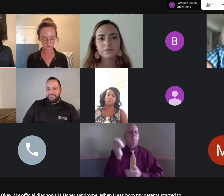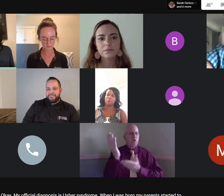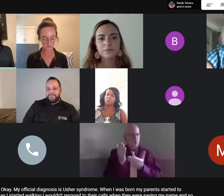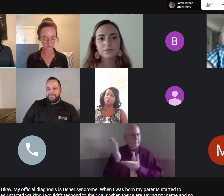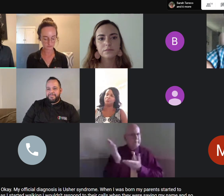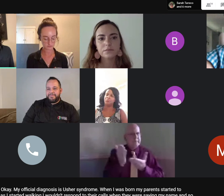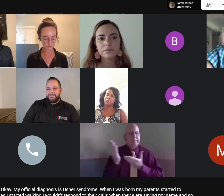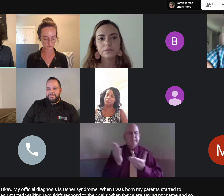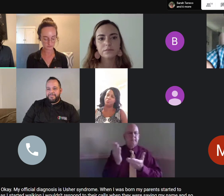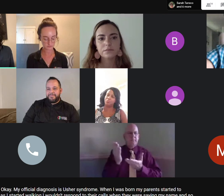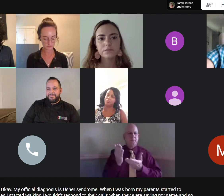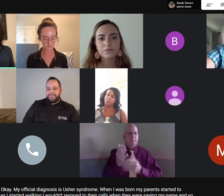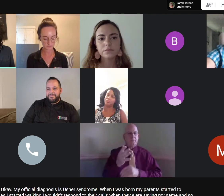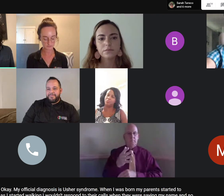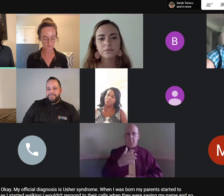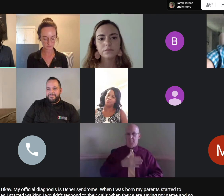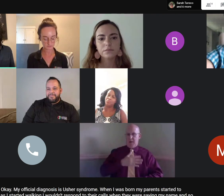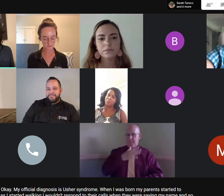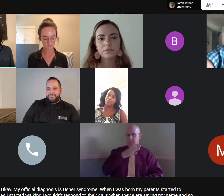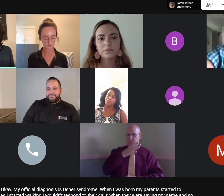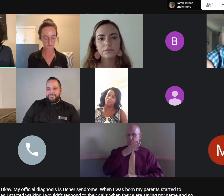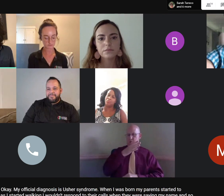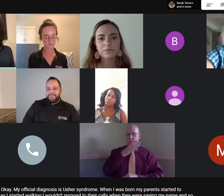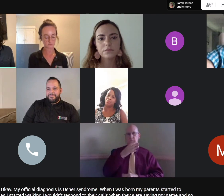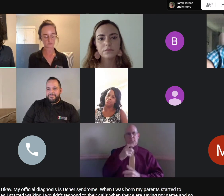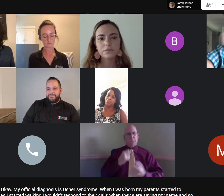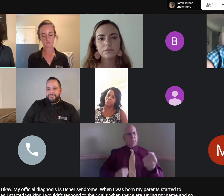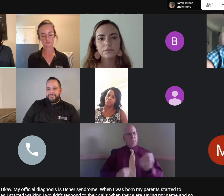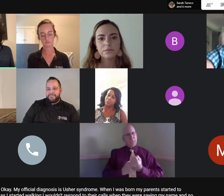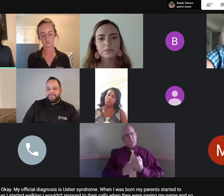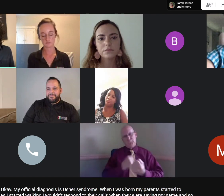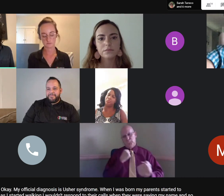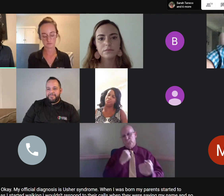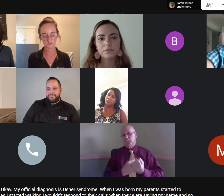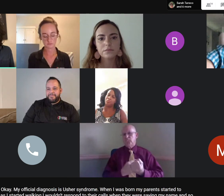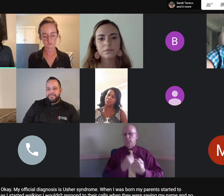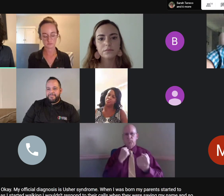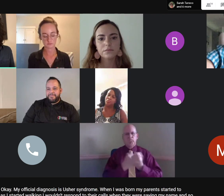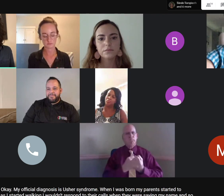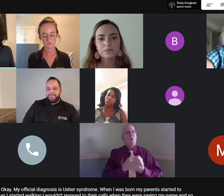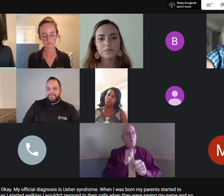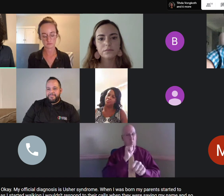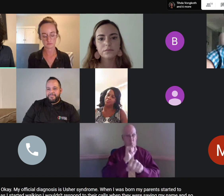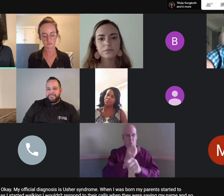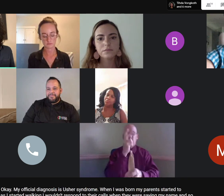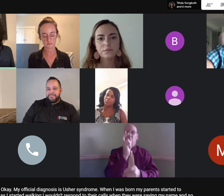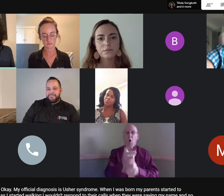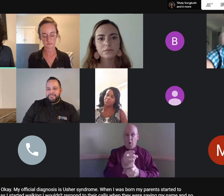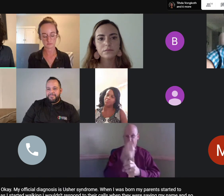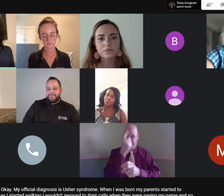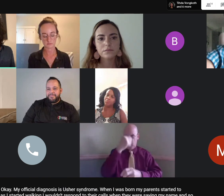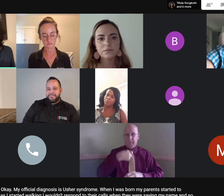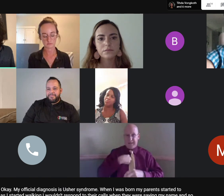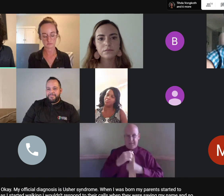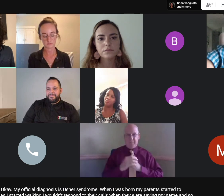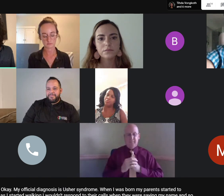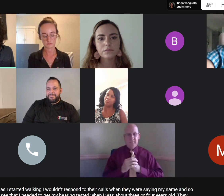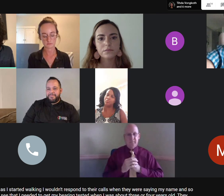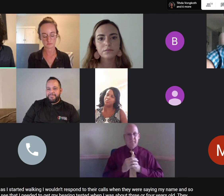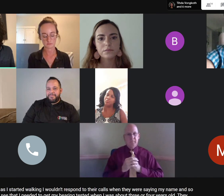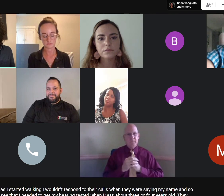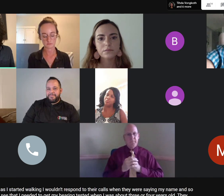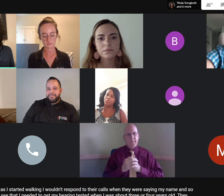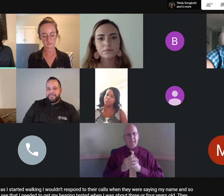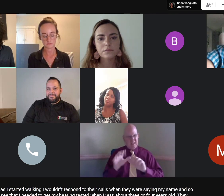My mother was a huge advocate, and I know that she worked really hard because it's challenging to navigate